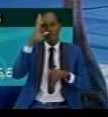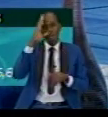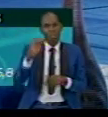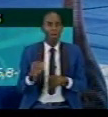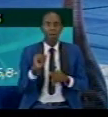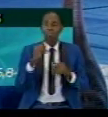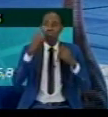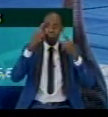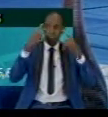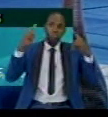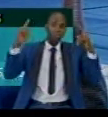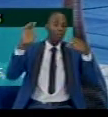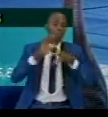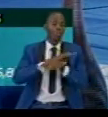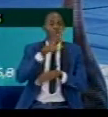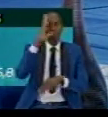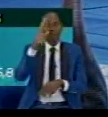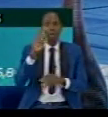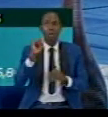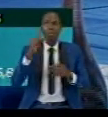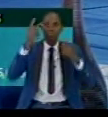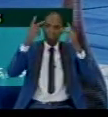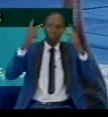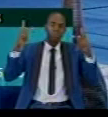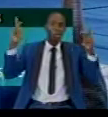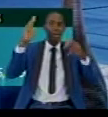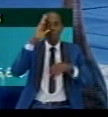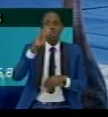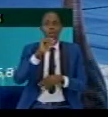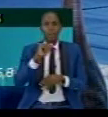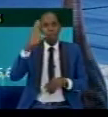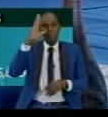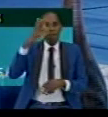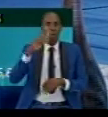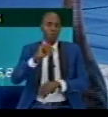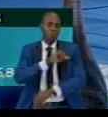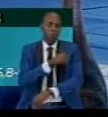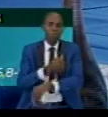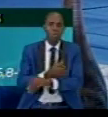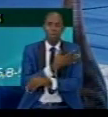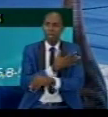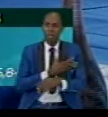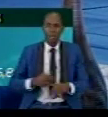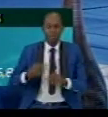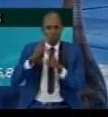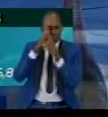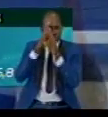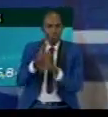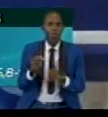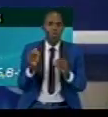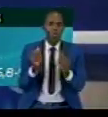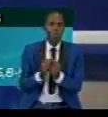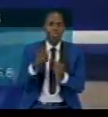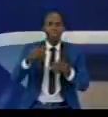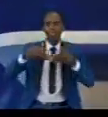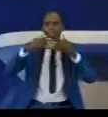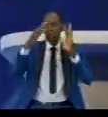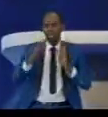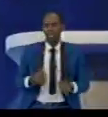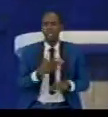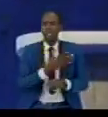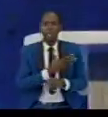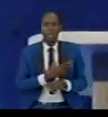man a prosperous man a man of authority and dignity with his master and honorable